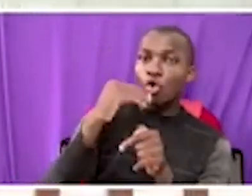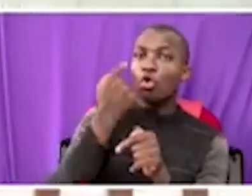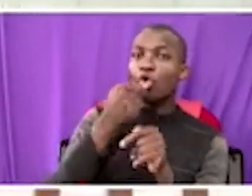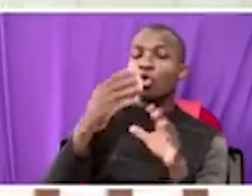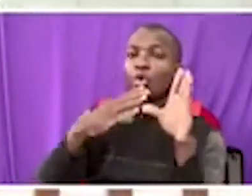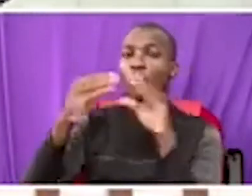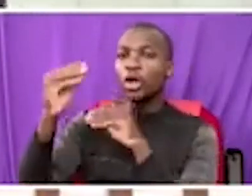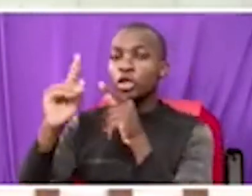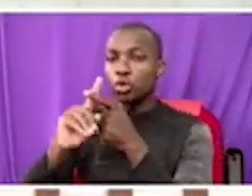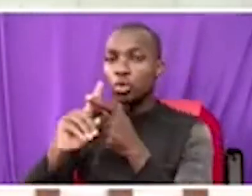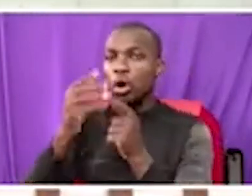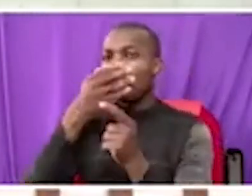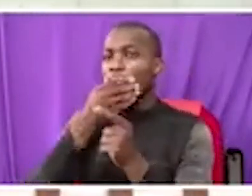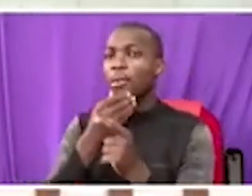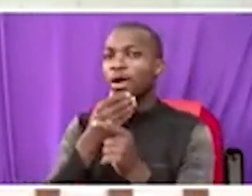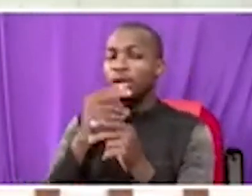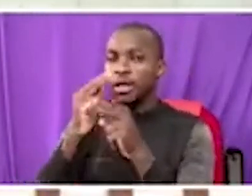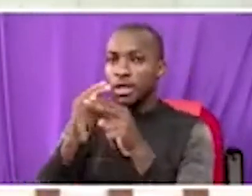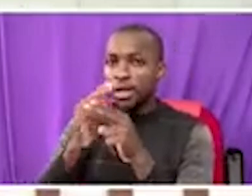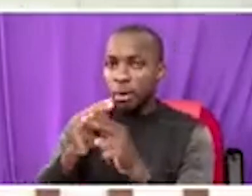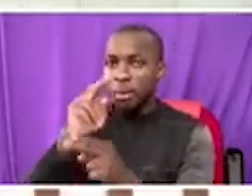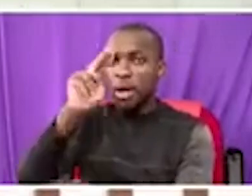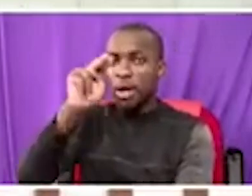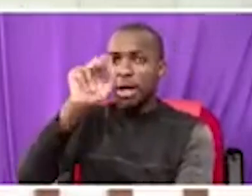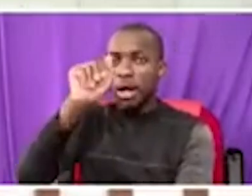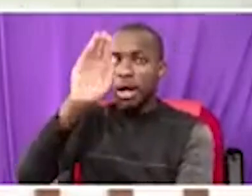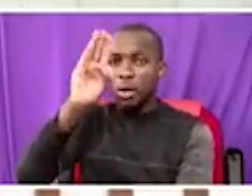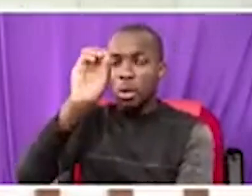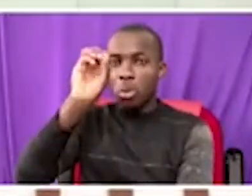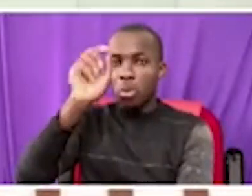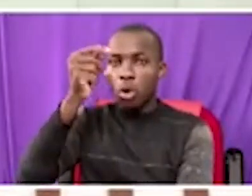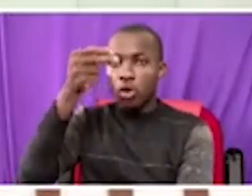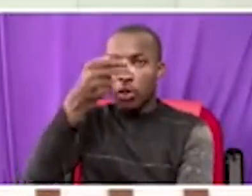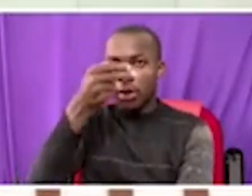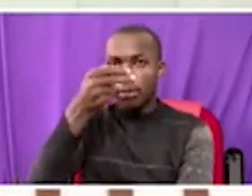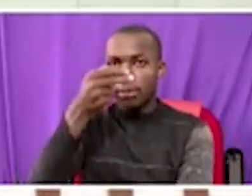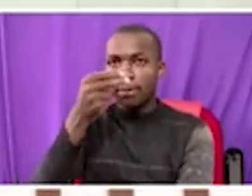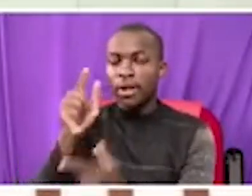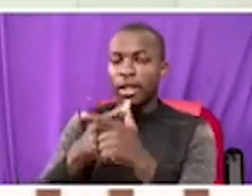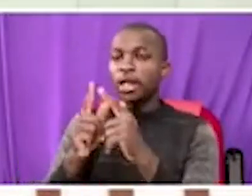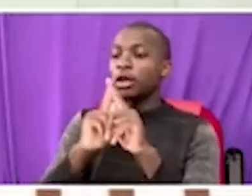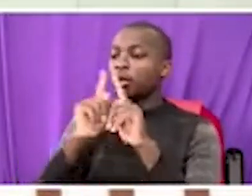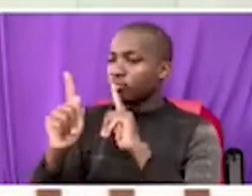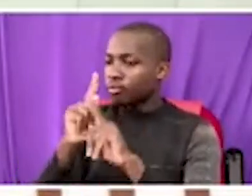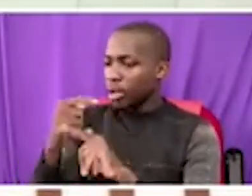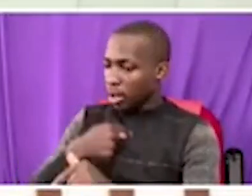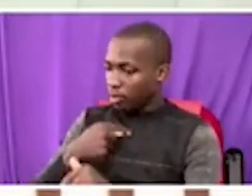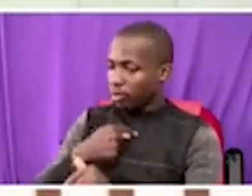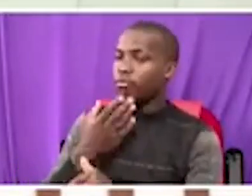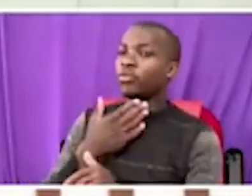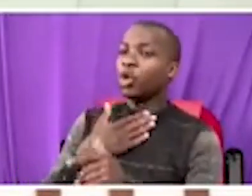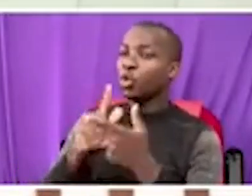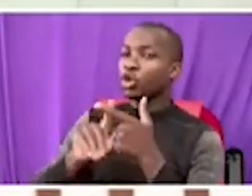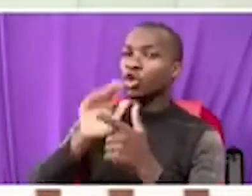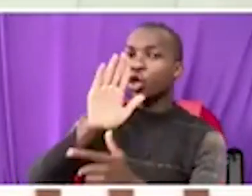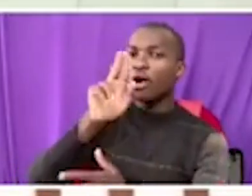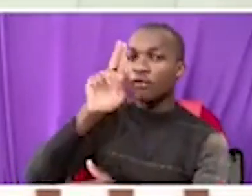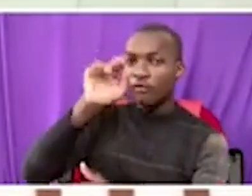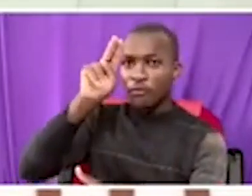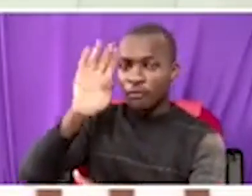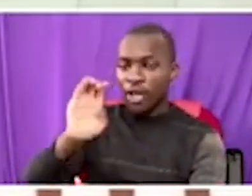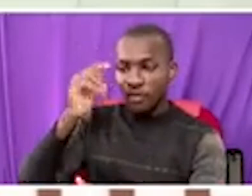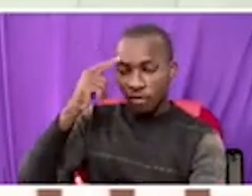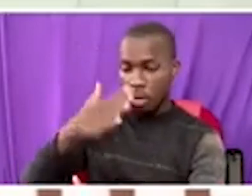a certain gentleman called Naboth and tells Naboth, I want your vineyard for my